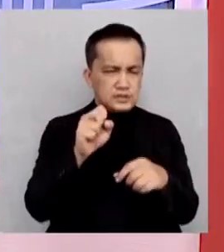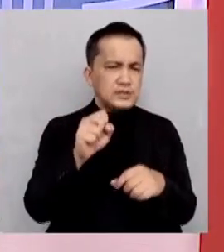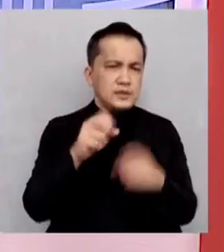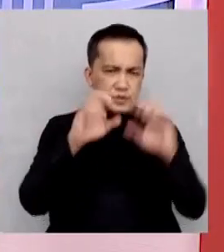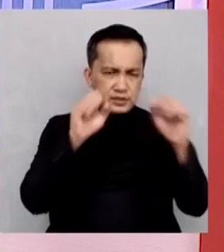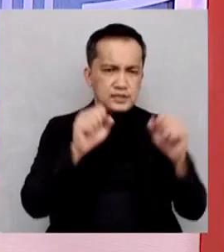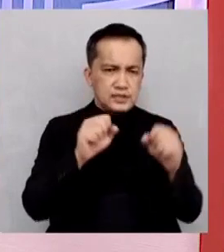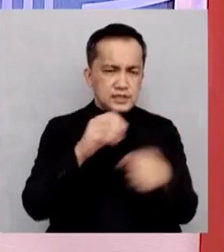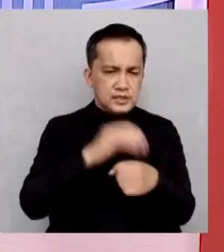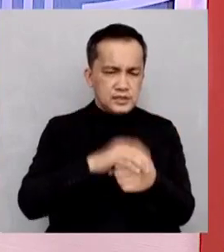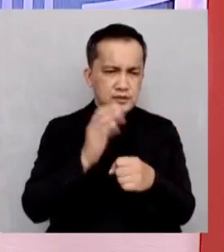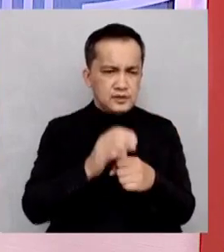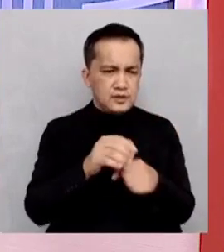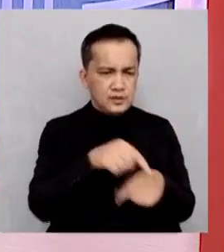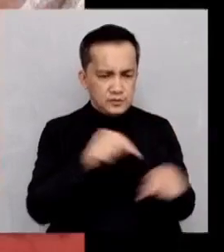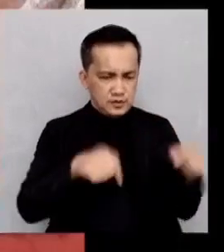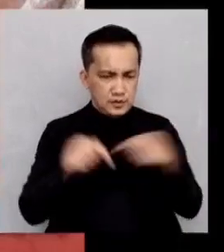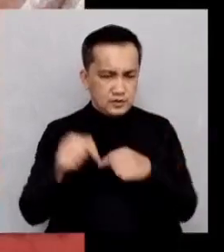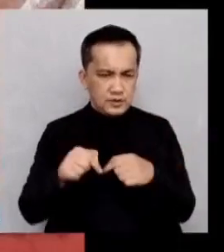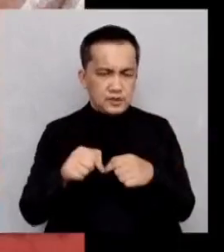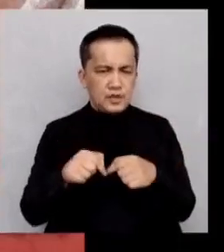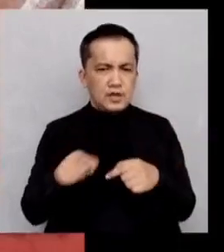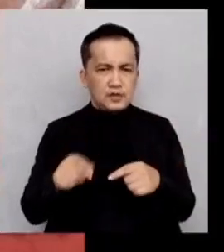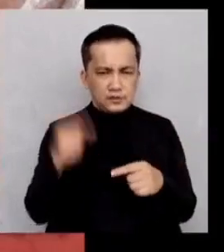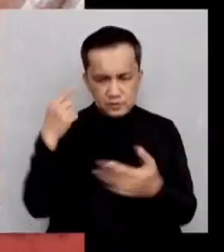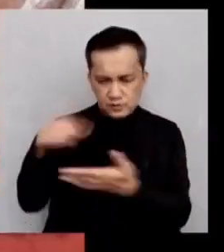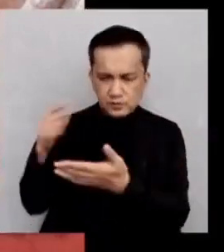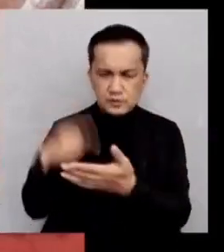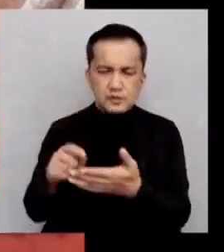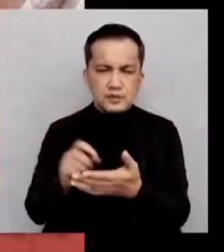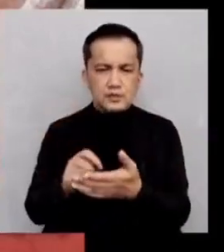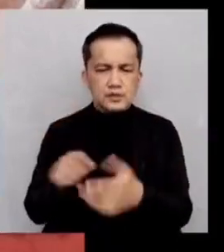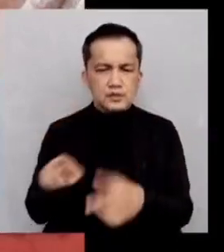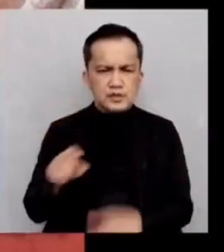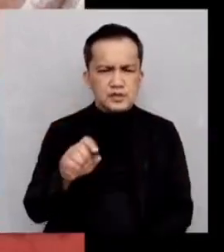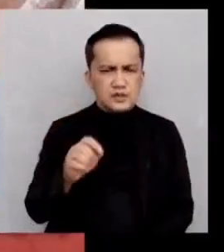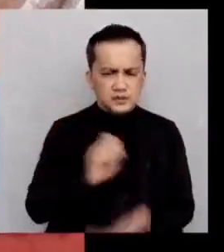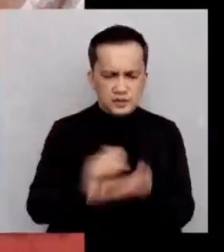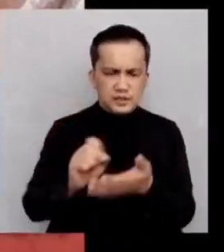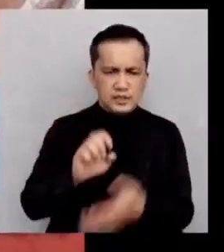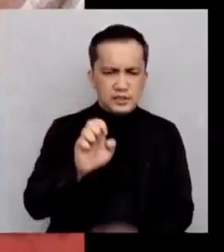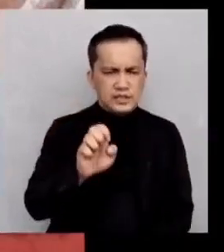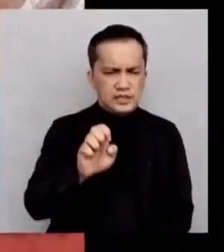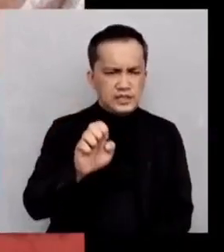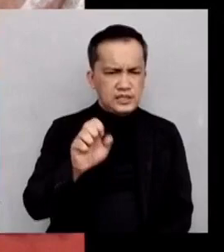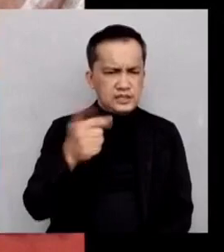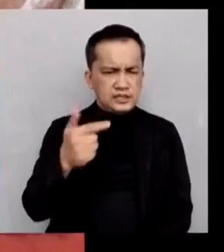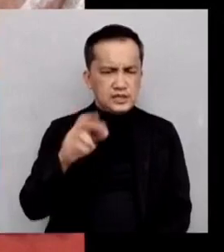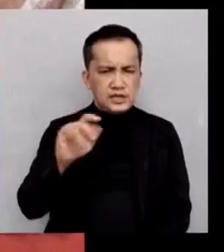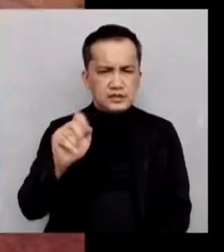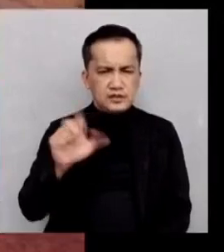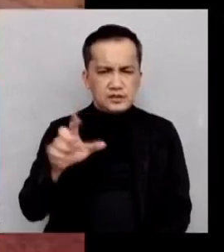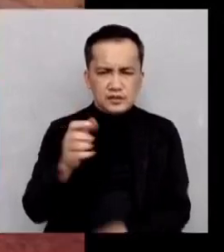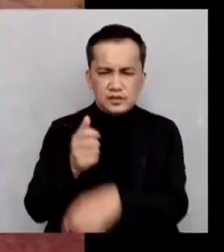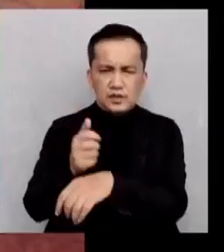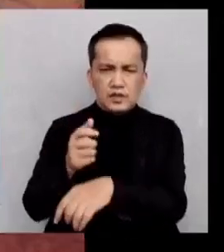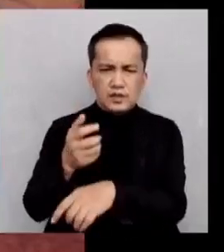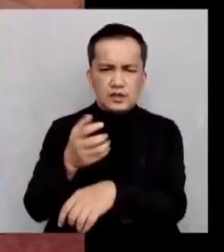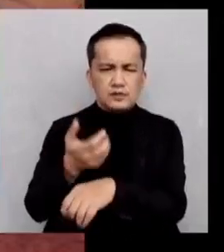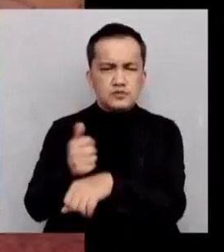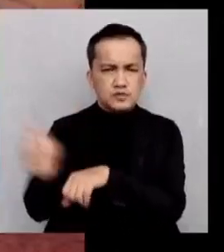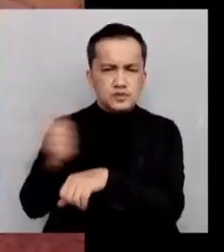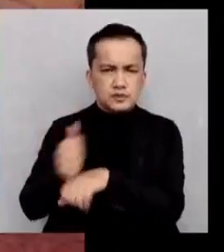during a cross-examination in the rape trial. Writer E. Jean Carroll is accusing Trump of raping her in